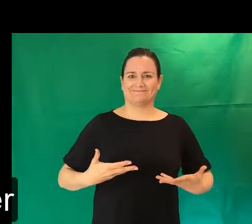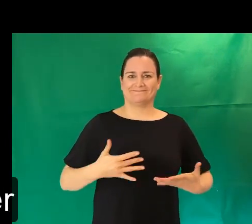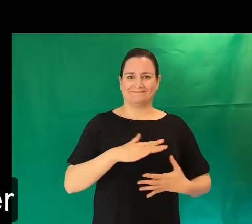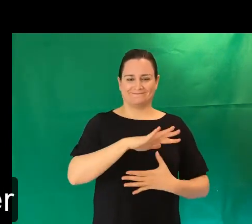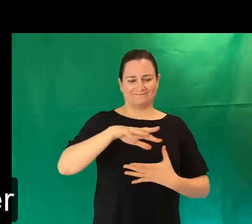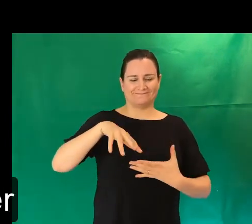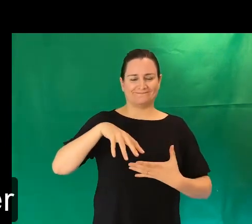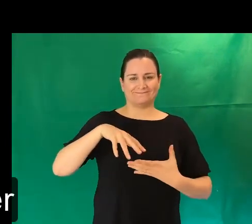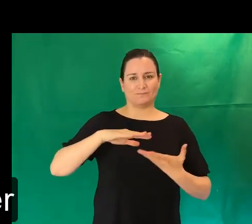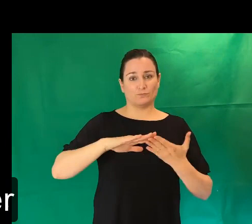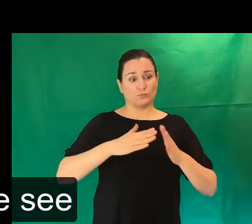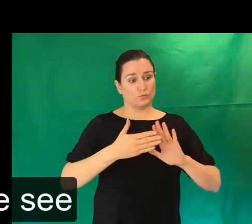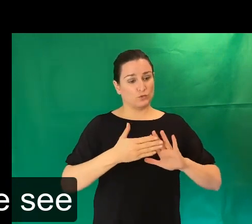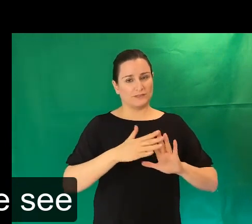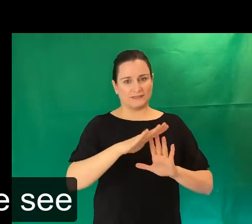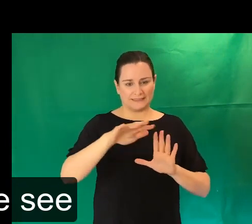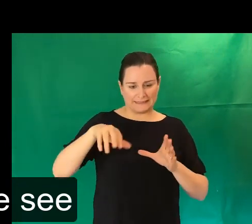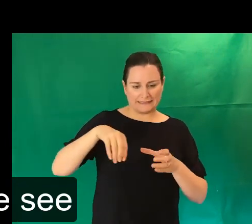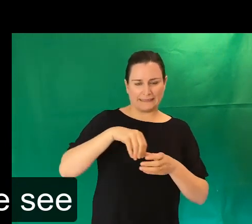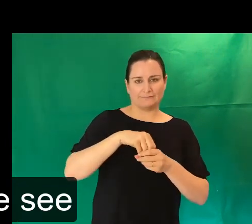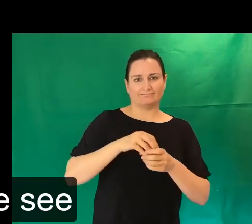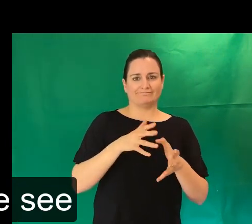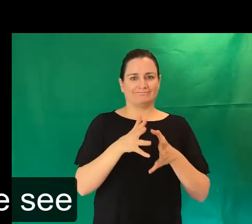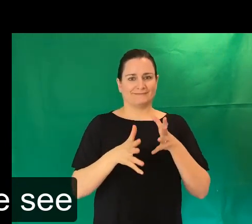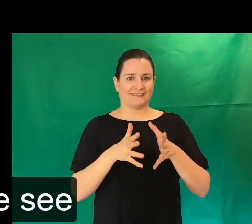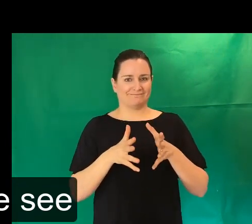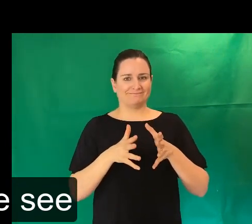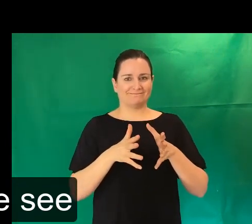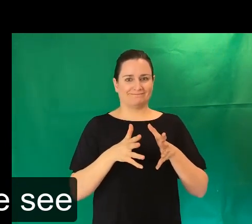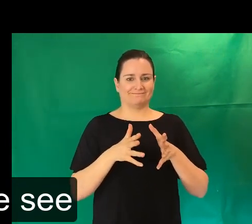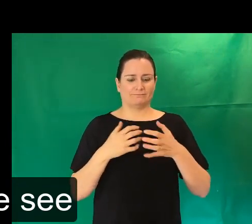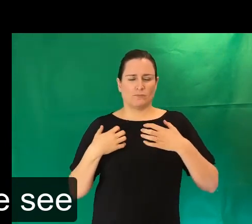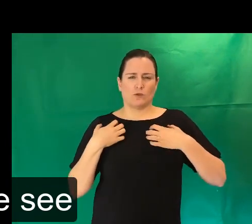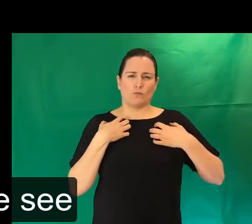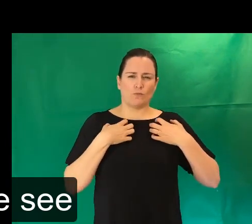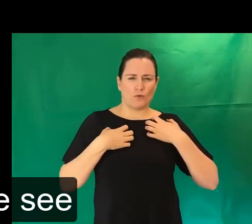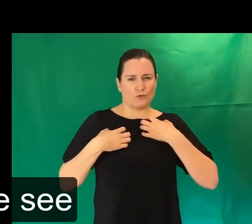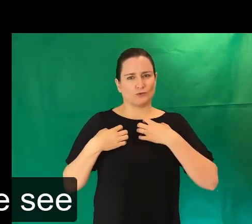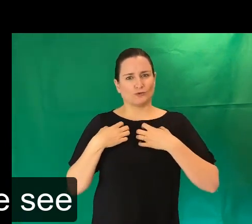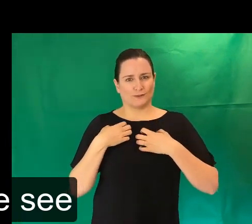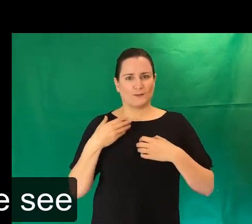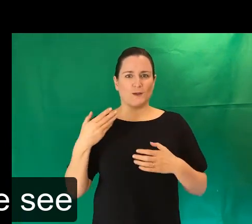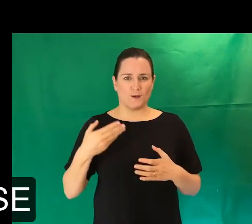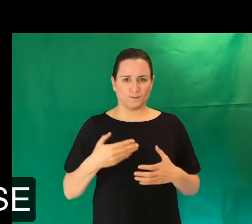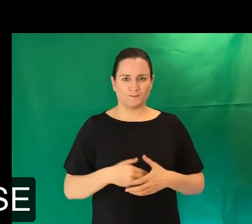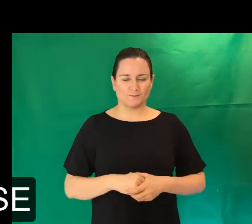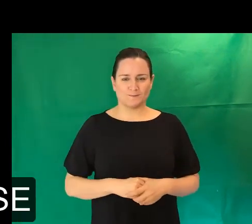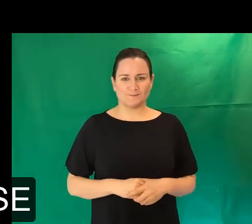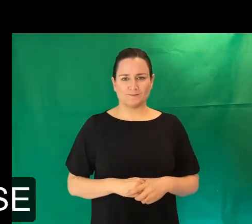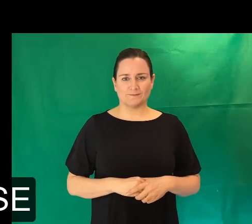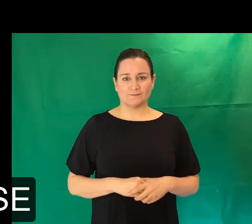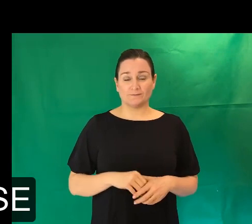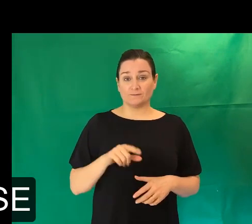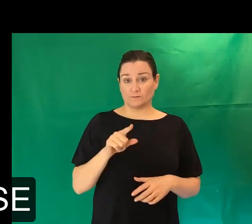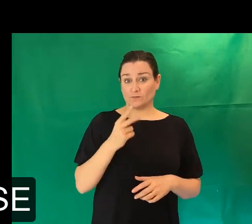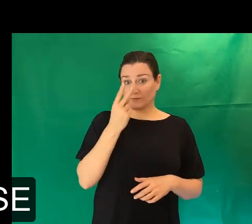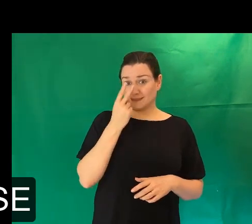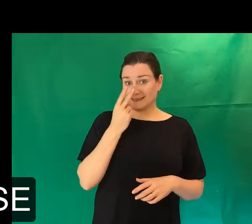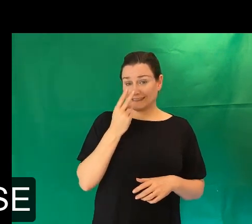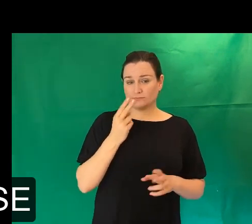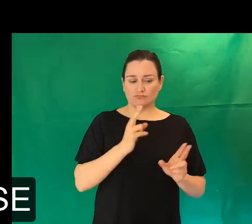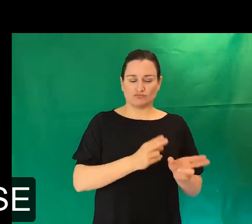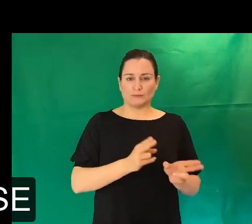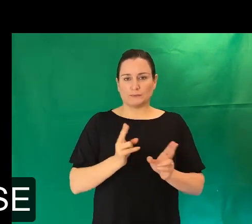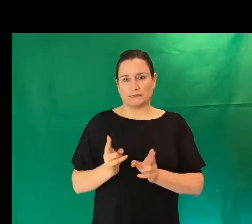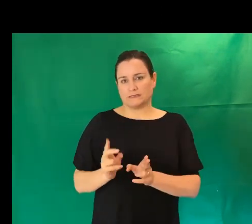community in her signing and the emotions. And what we see is the use of the repetition